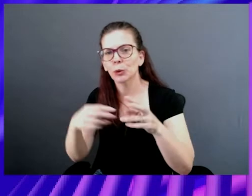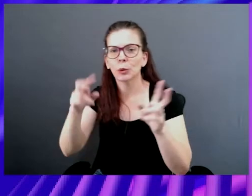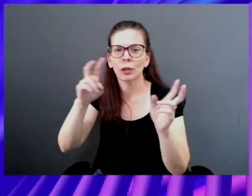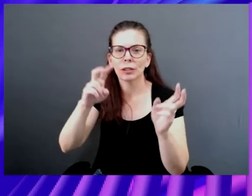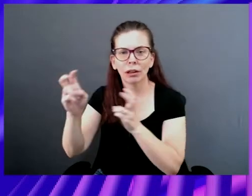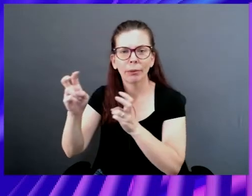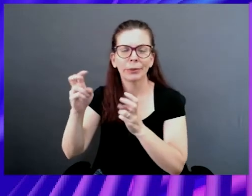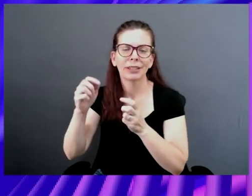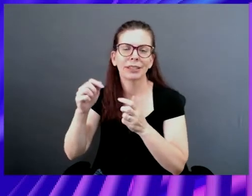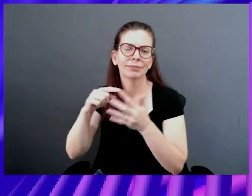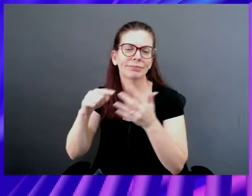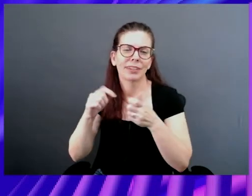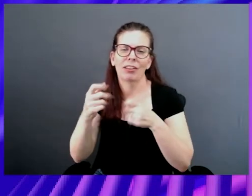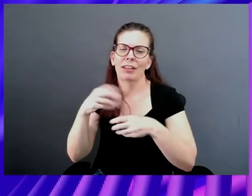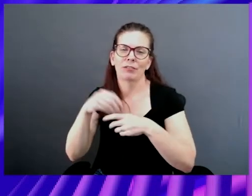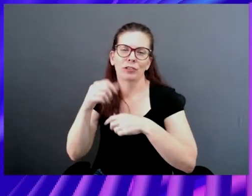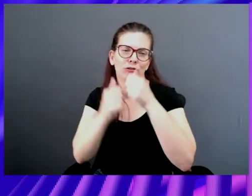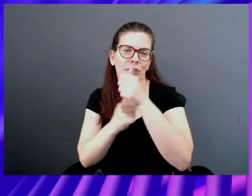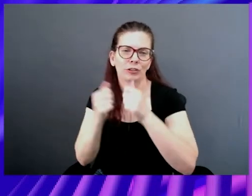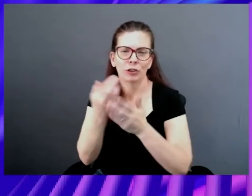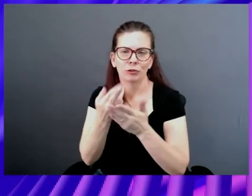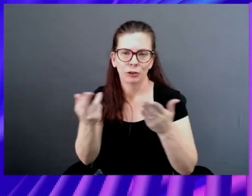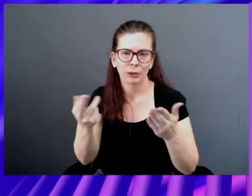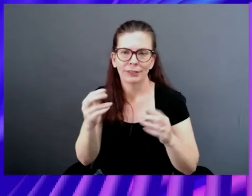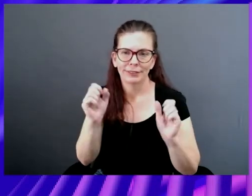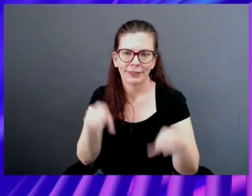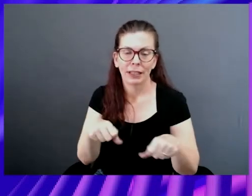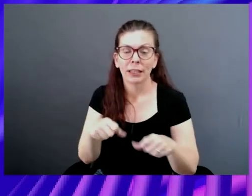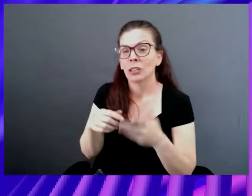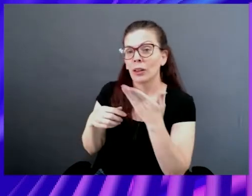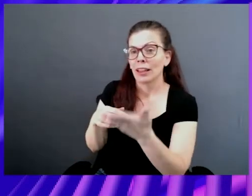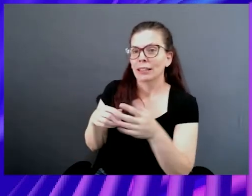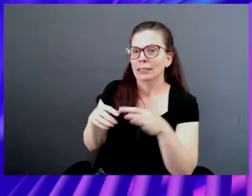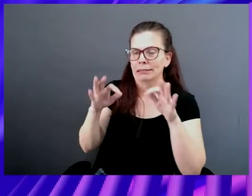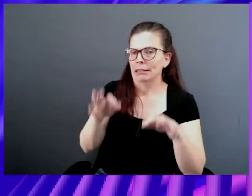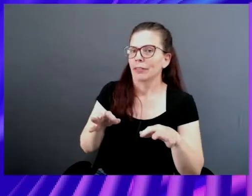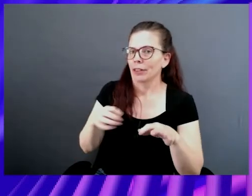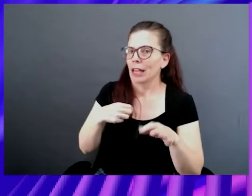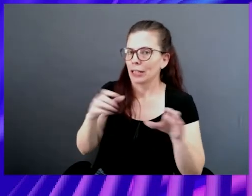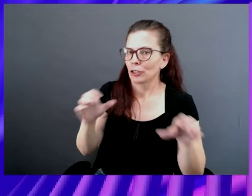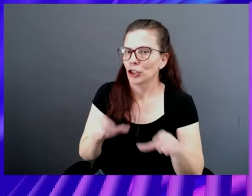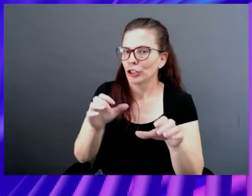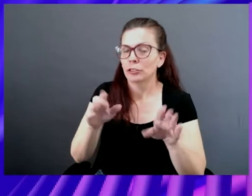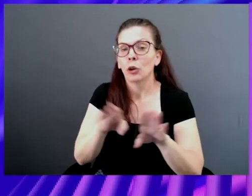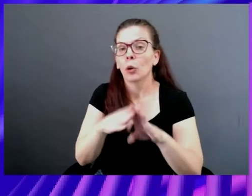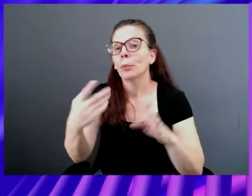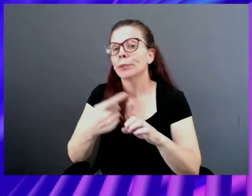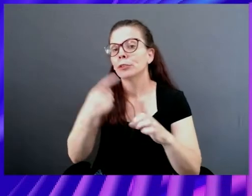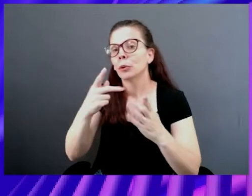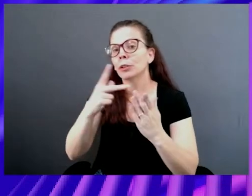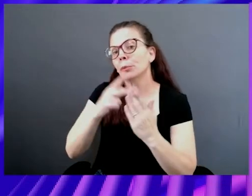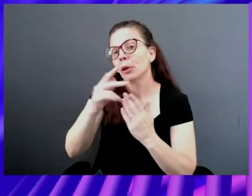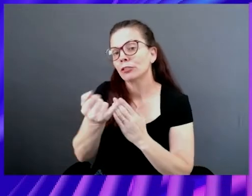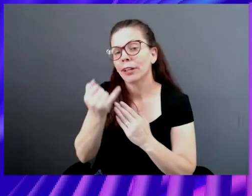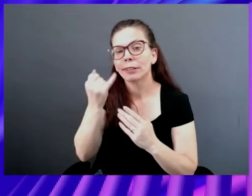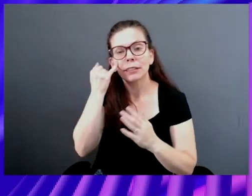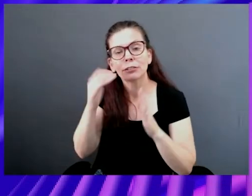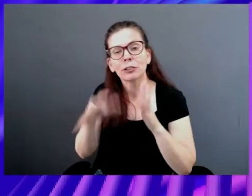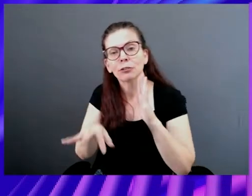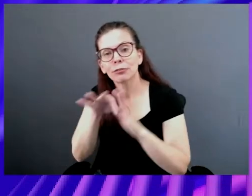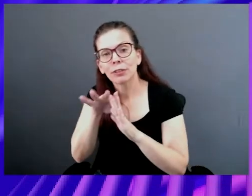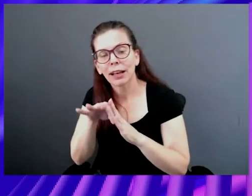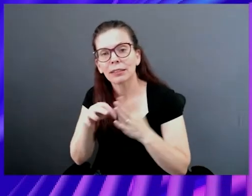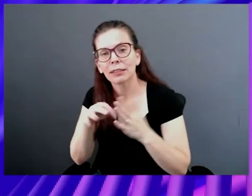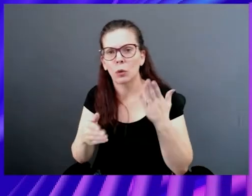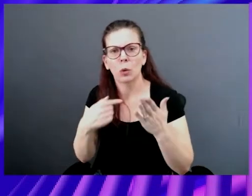other infrastructure resources. But this is definitely where I encourage, like, this is an open source project. If you find there's type hints that you think we should add,